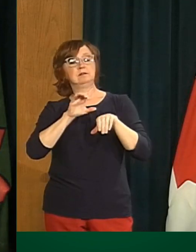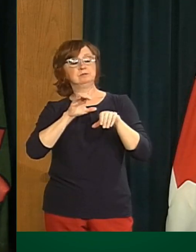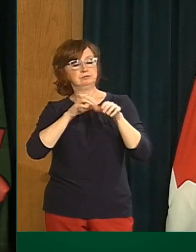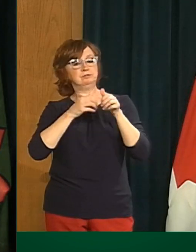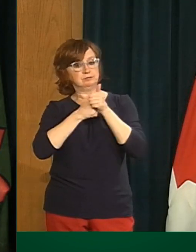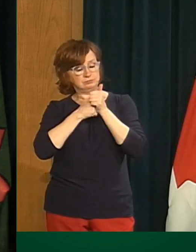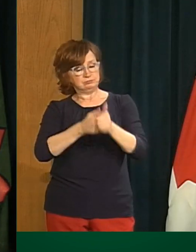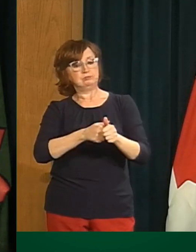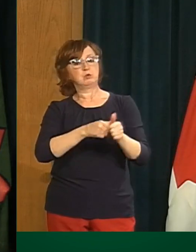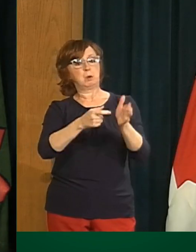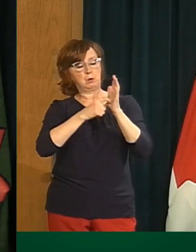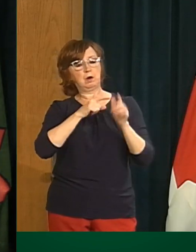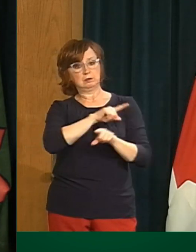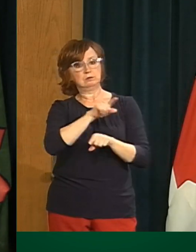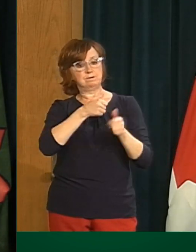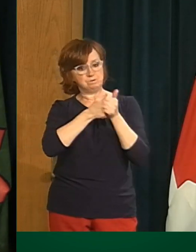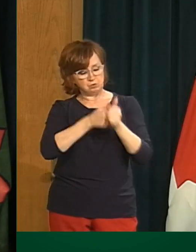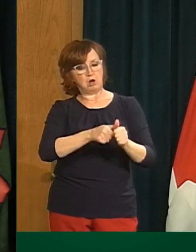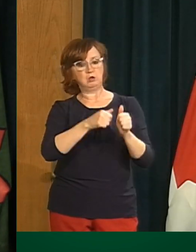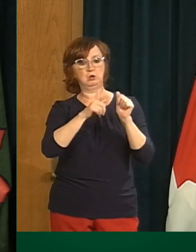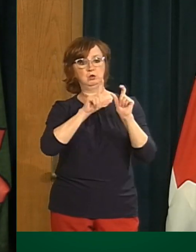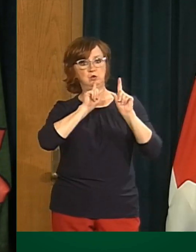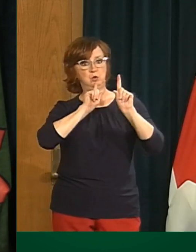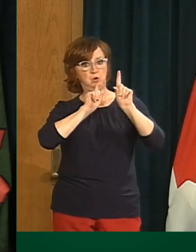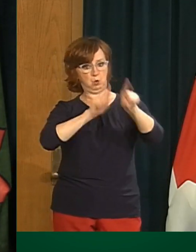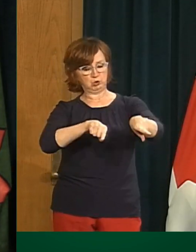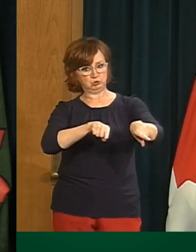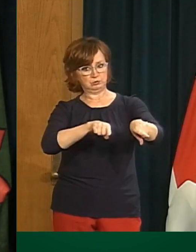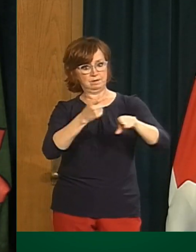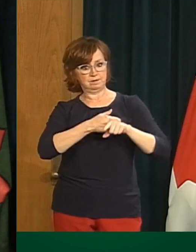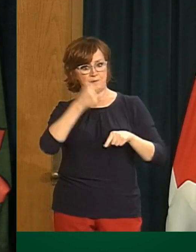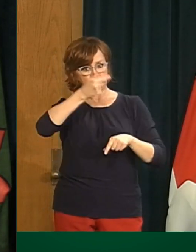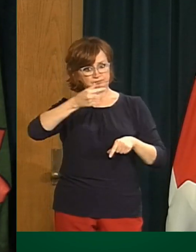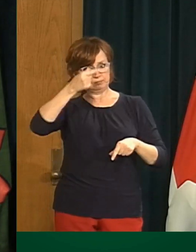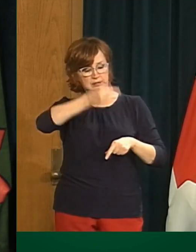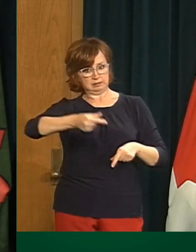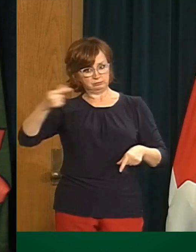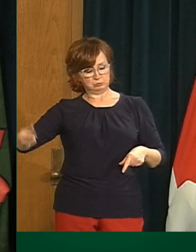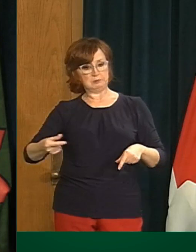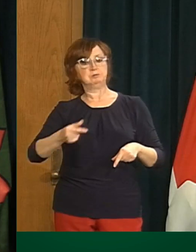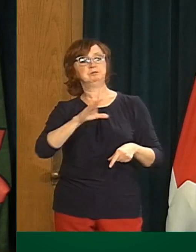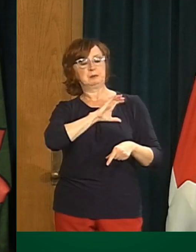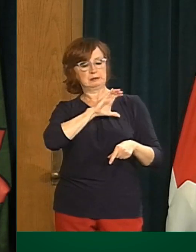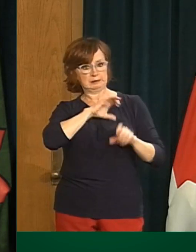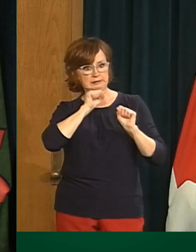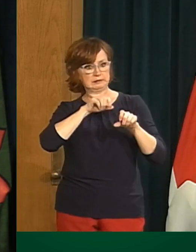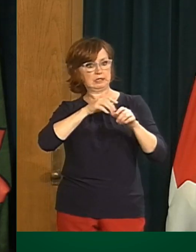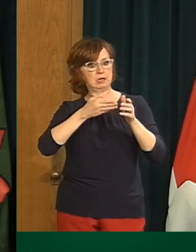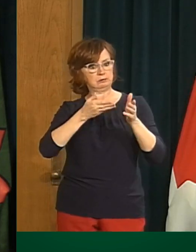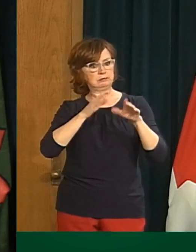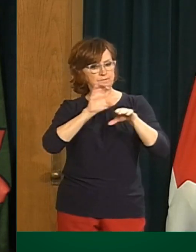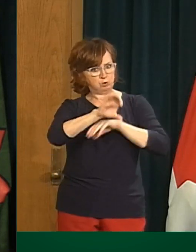to be directed by northern leadership. Our government has offered our fire suppression staff to support